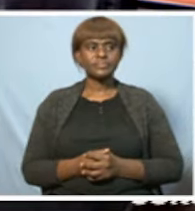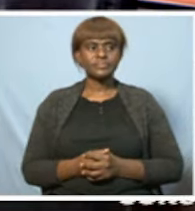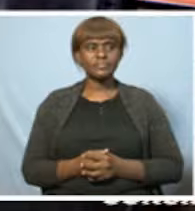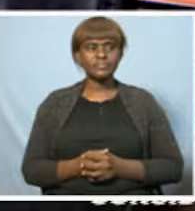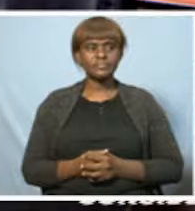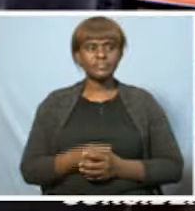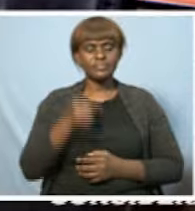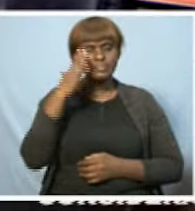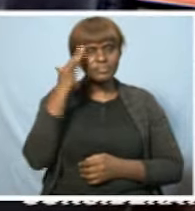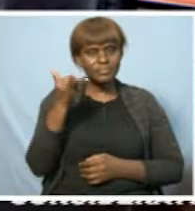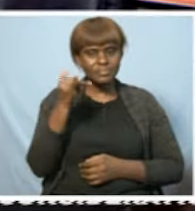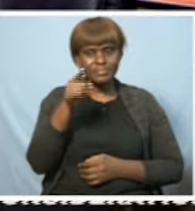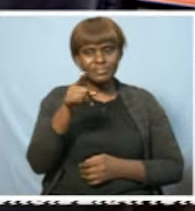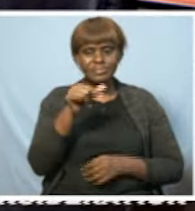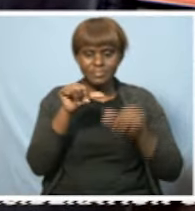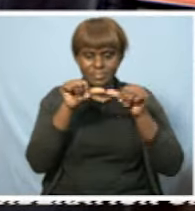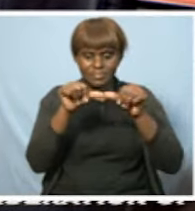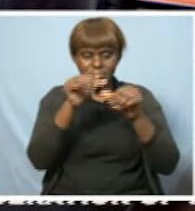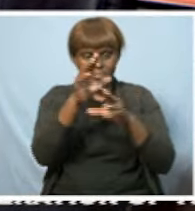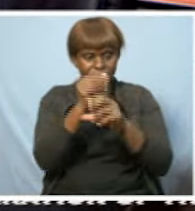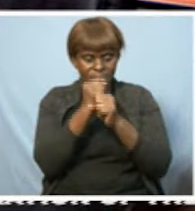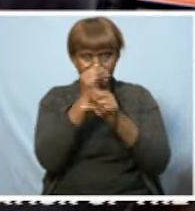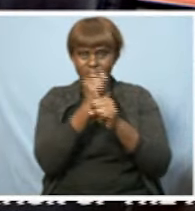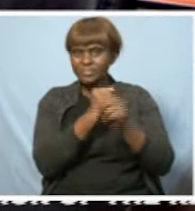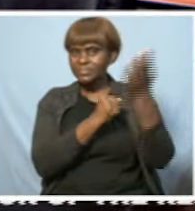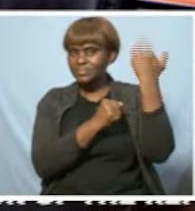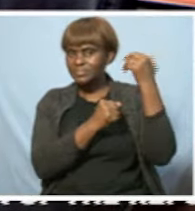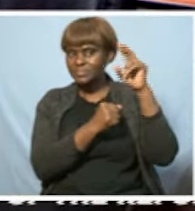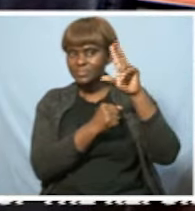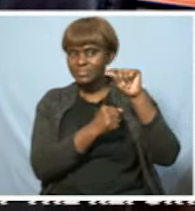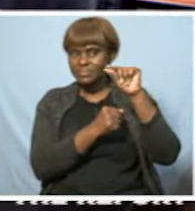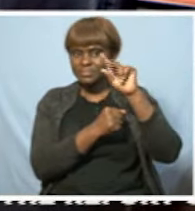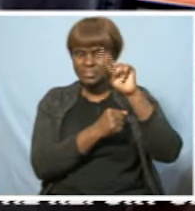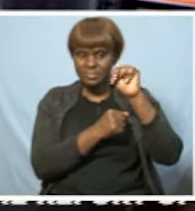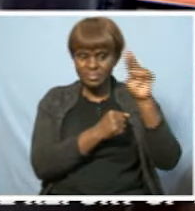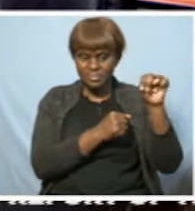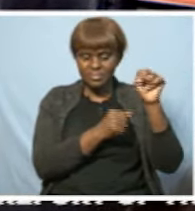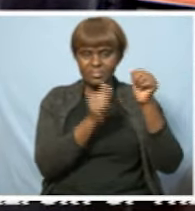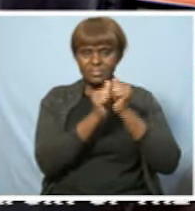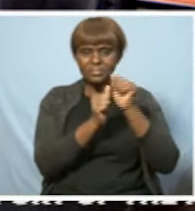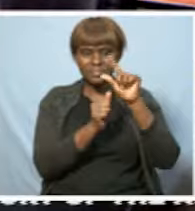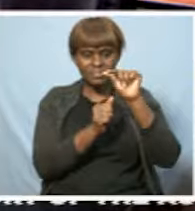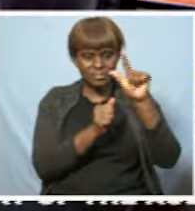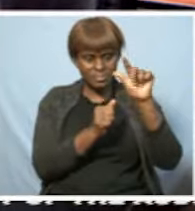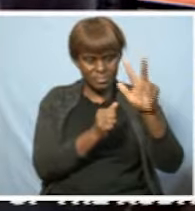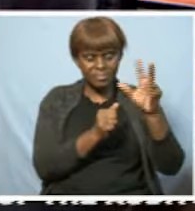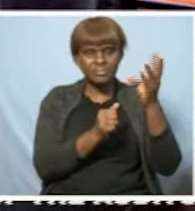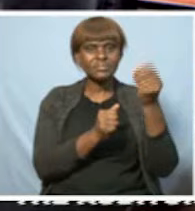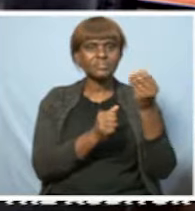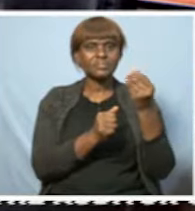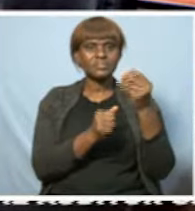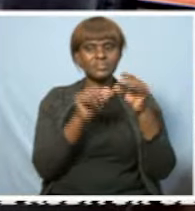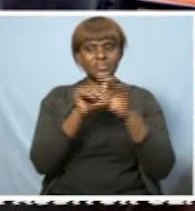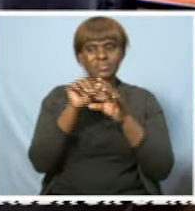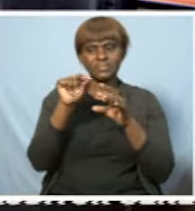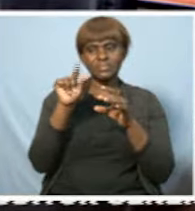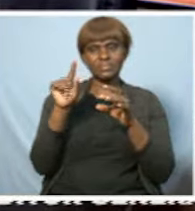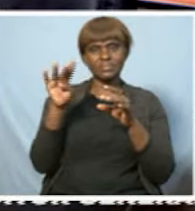Why? Why were you still receiving 2022 and 2023 funds in